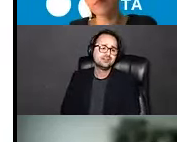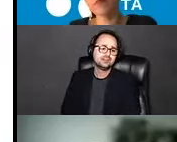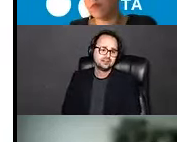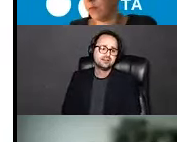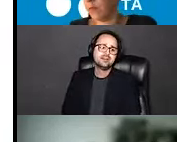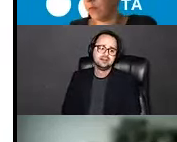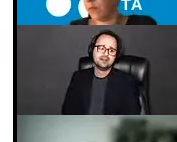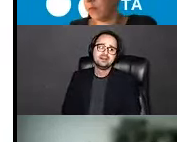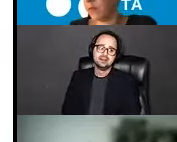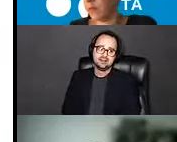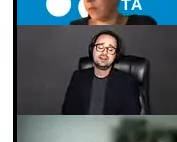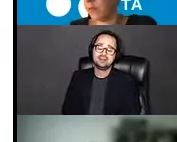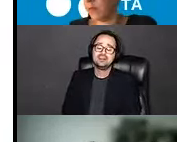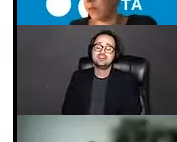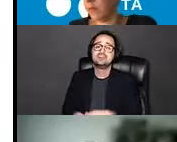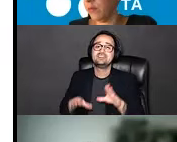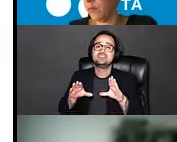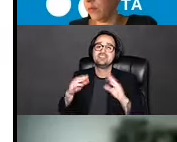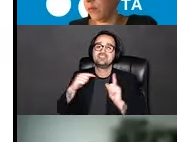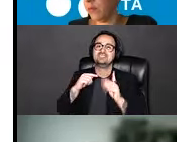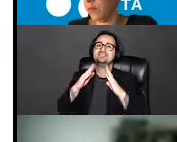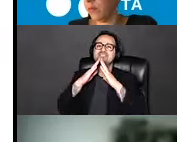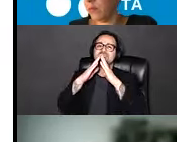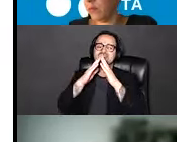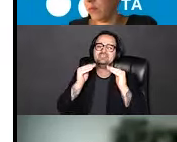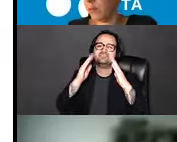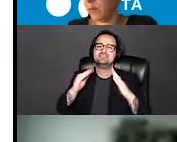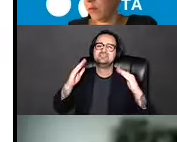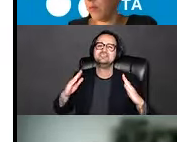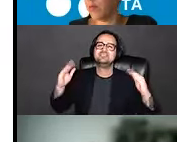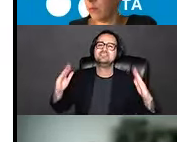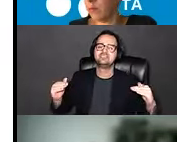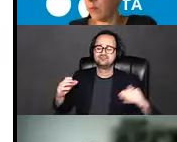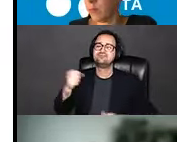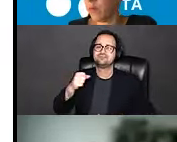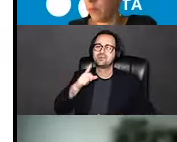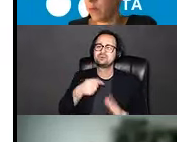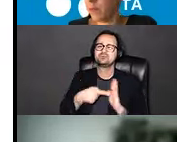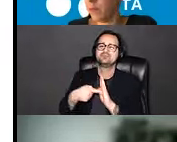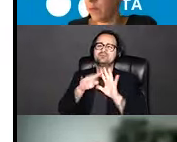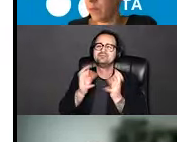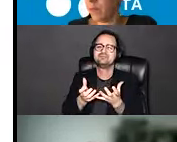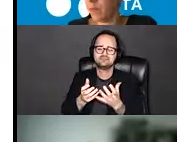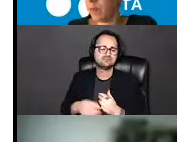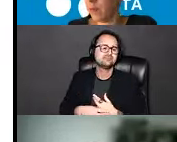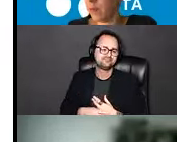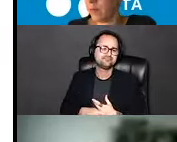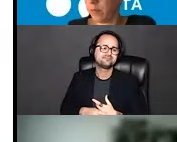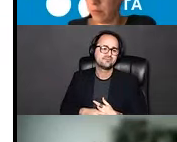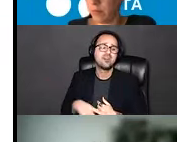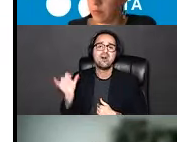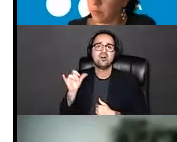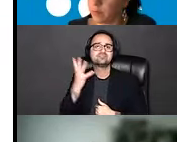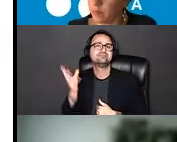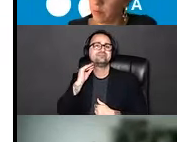when I say system of child and family well-being, this is, you know, at a high level, a representation of that, but also thinking about all those